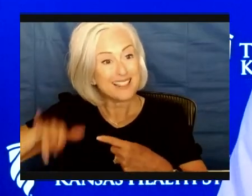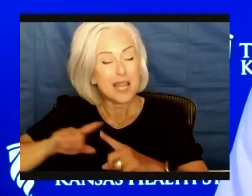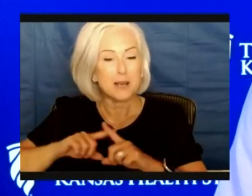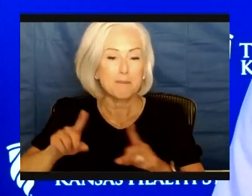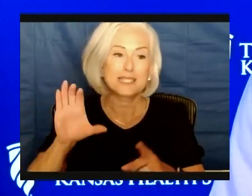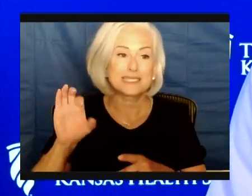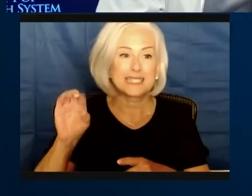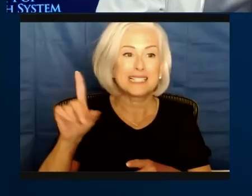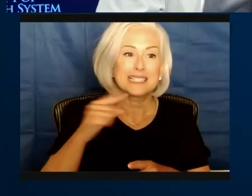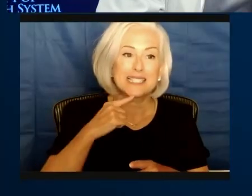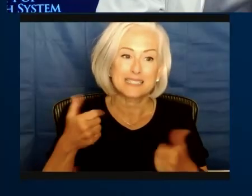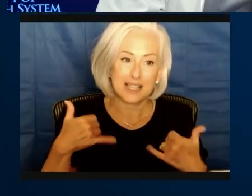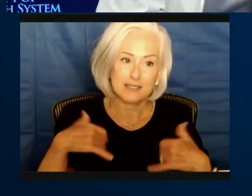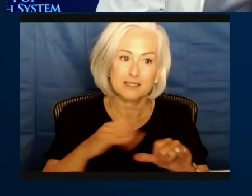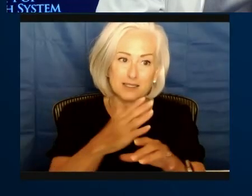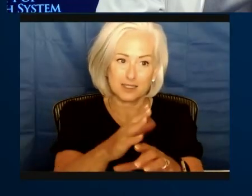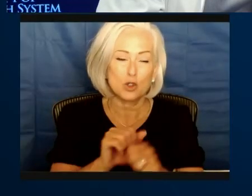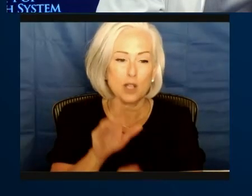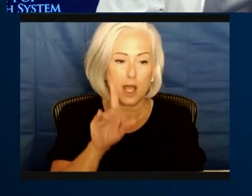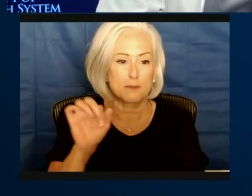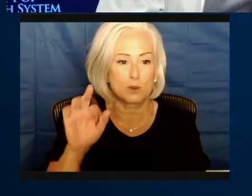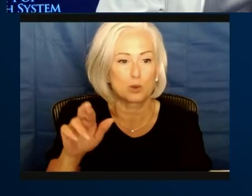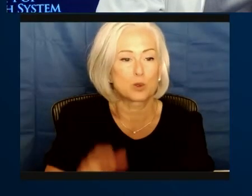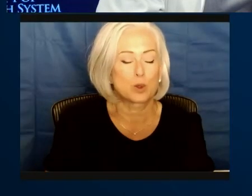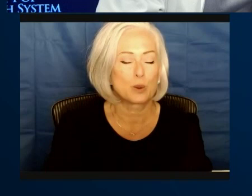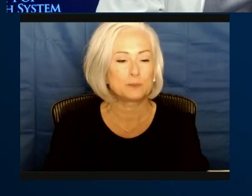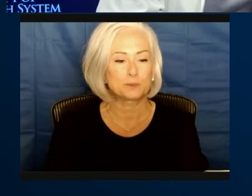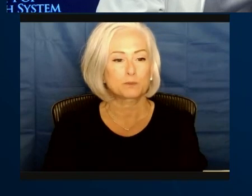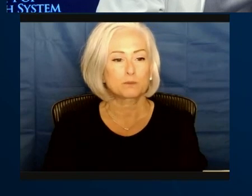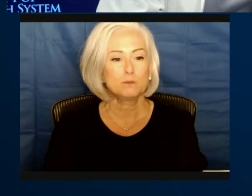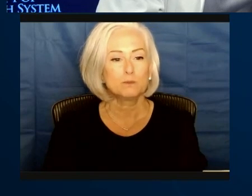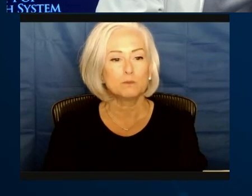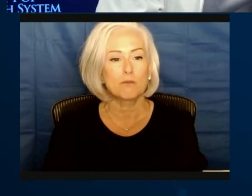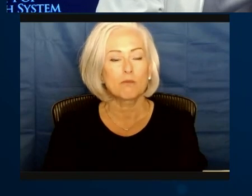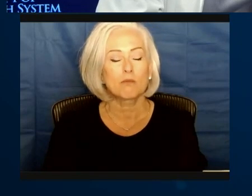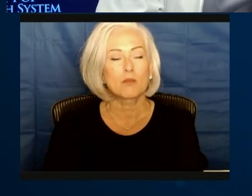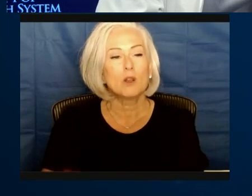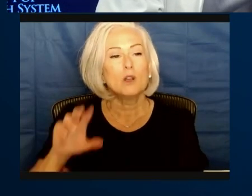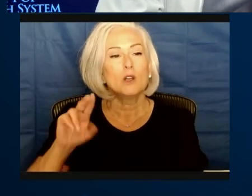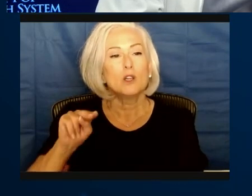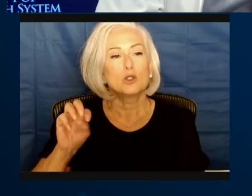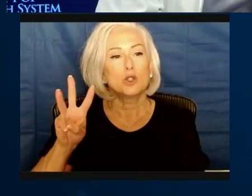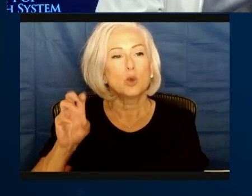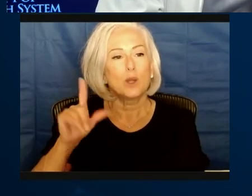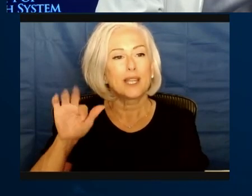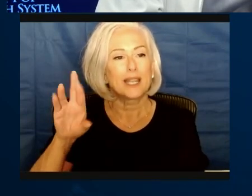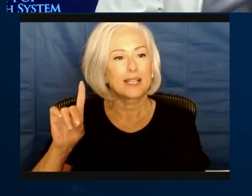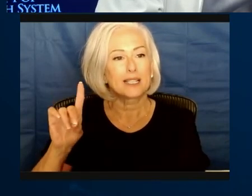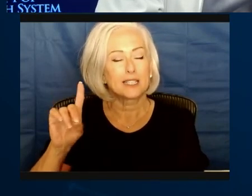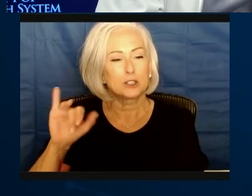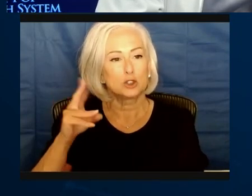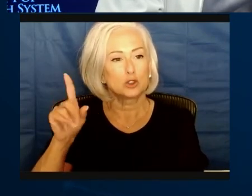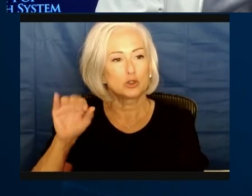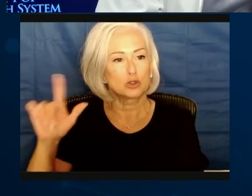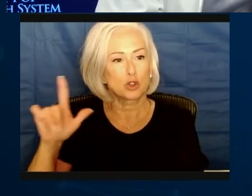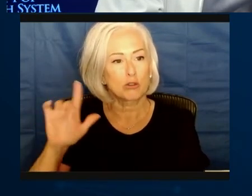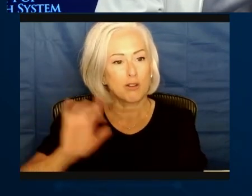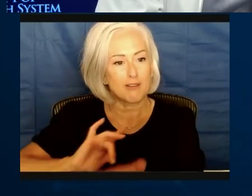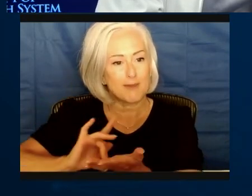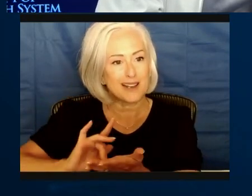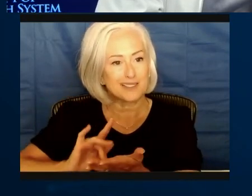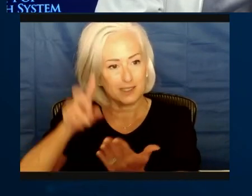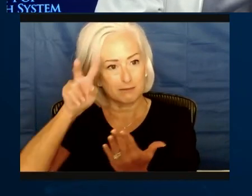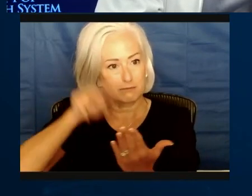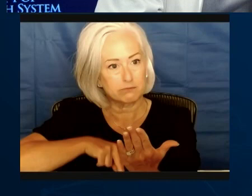And just to say, I think some evidence, if you in the New England Journal of Medicine discussed this last week, that really the most important thing